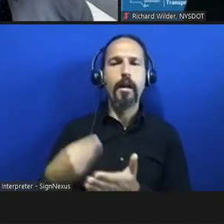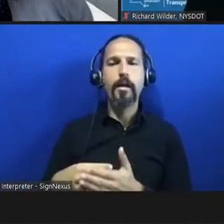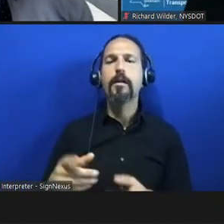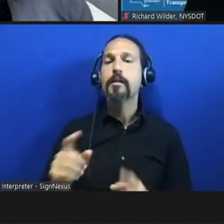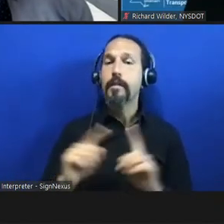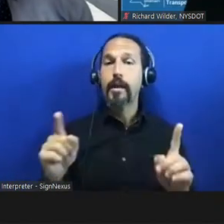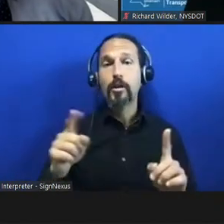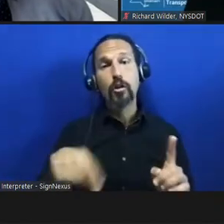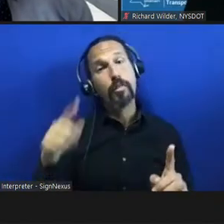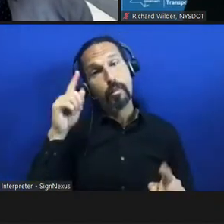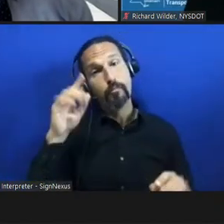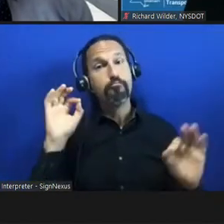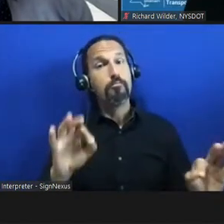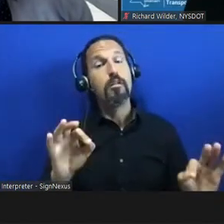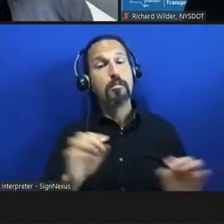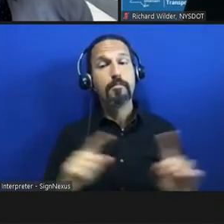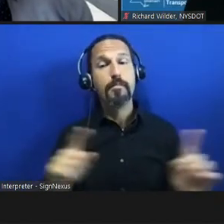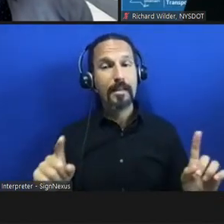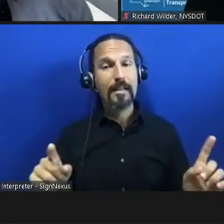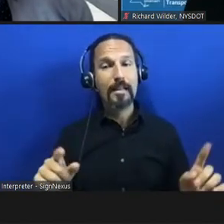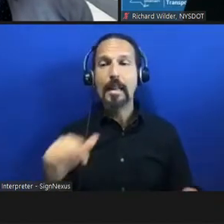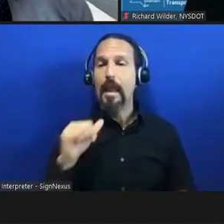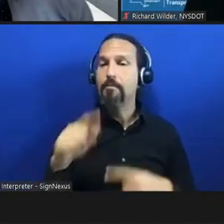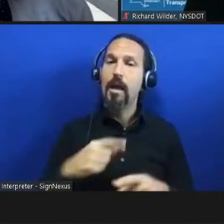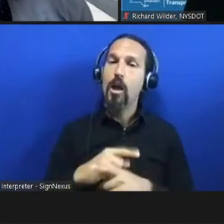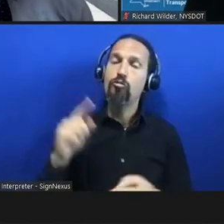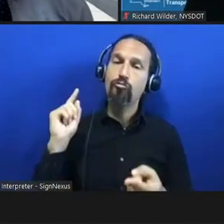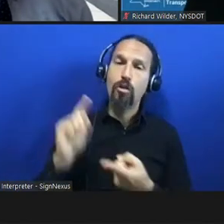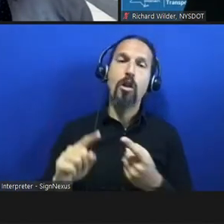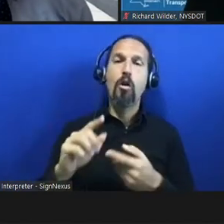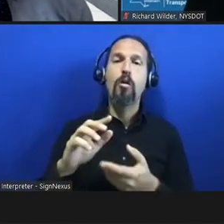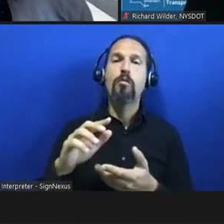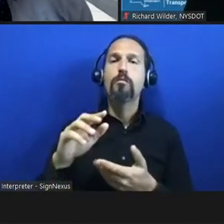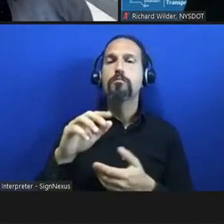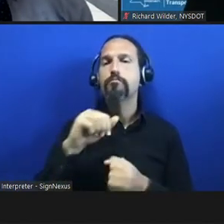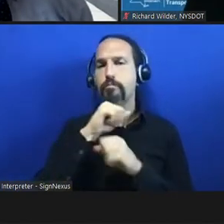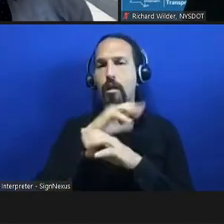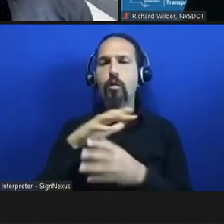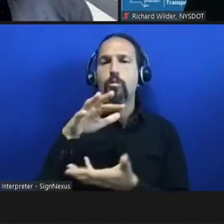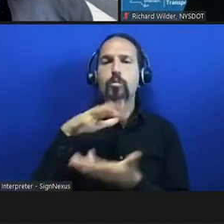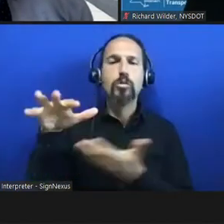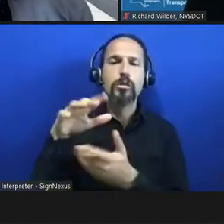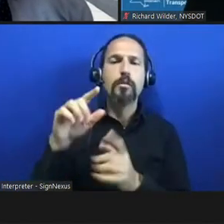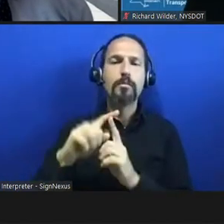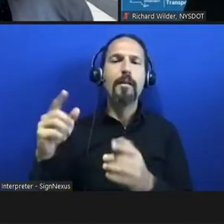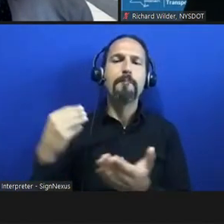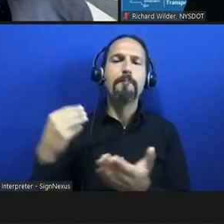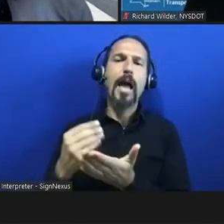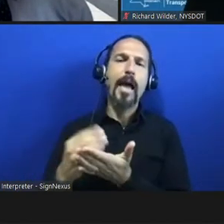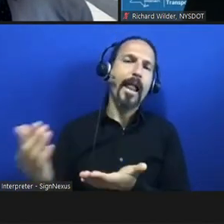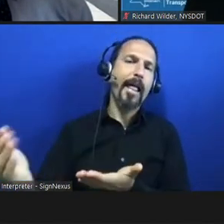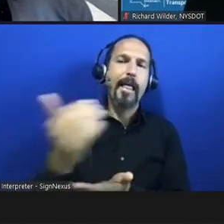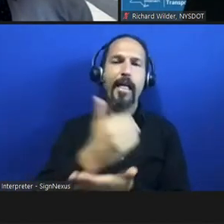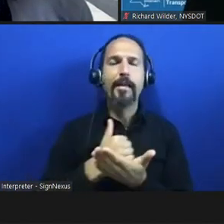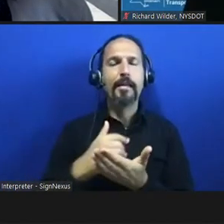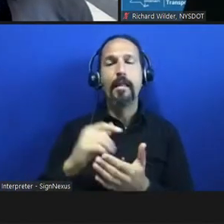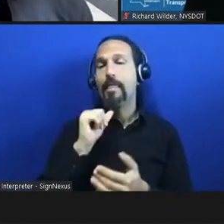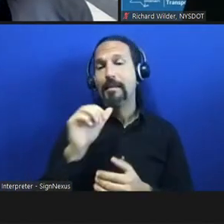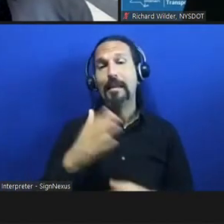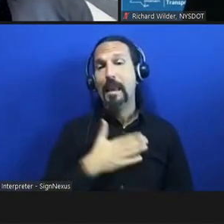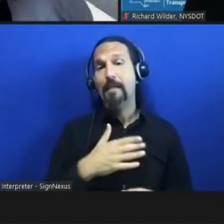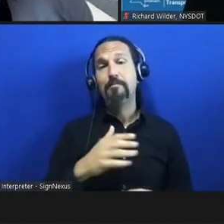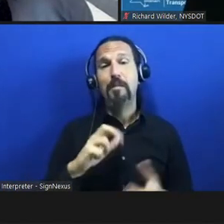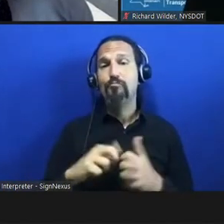noble the MTA has made it clear it's not really about reducing pollution or air quality it's really about raising money for them which frankly is not my